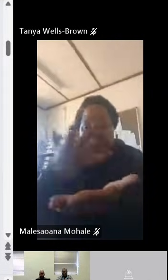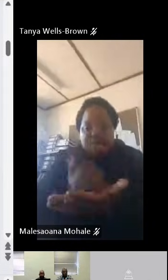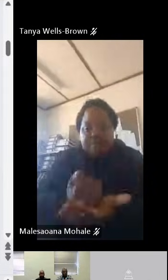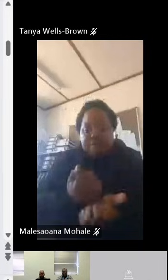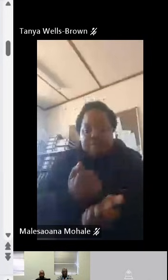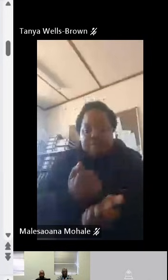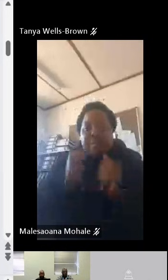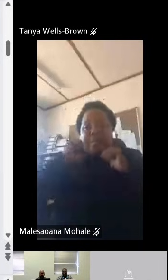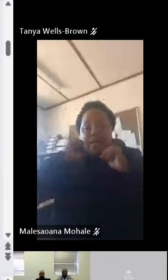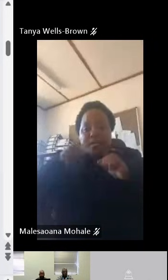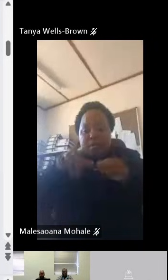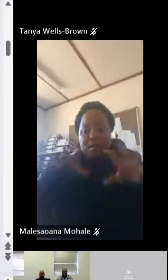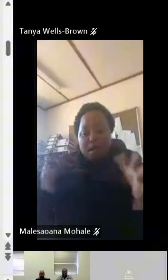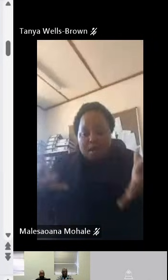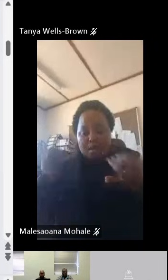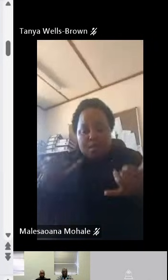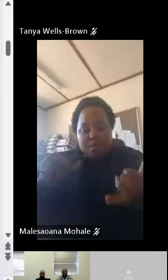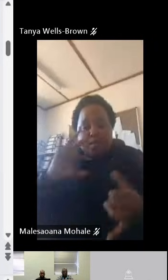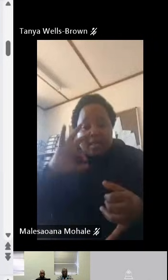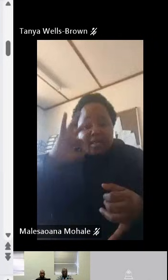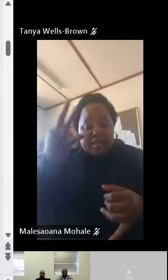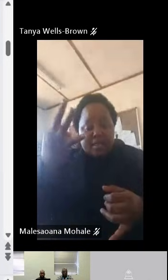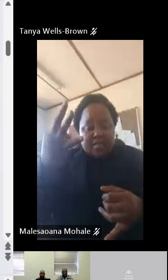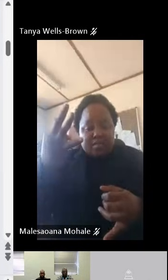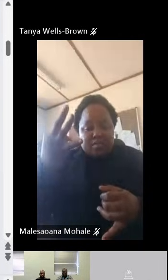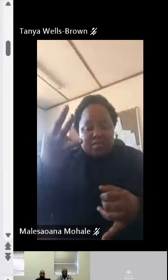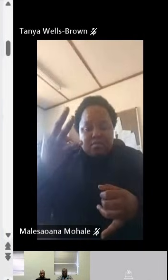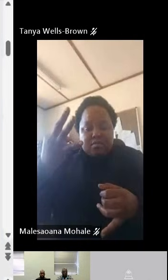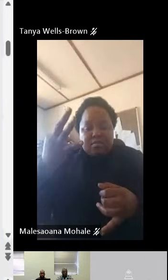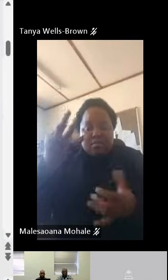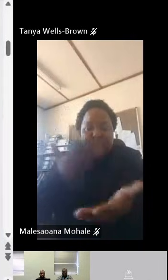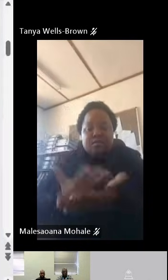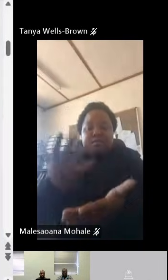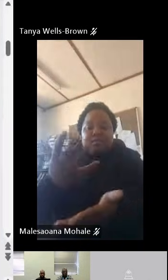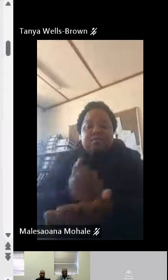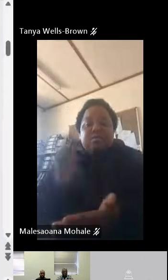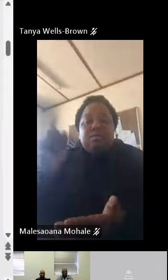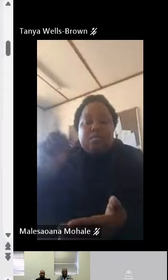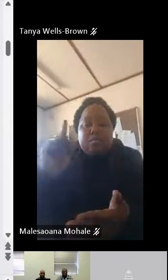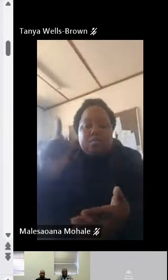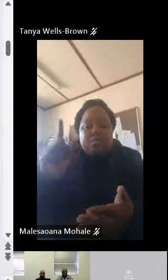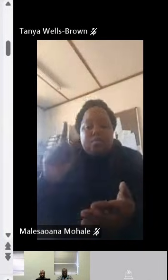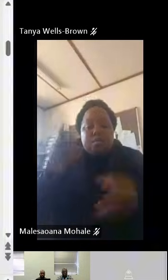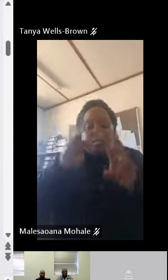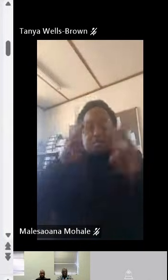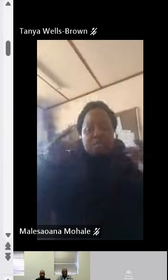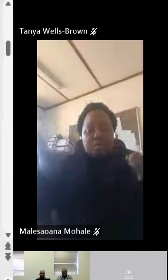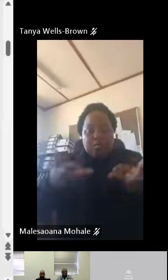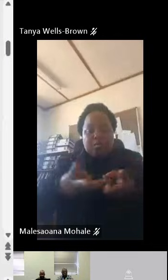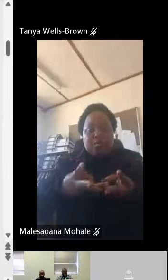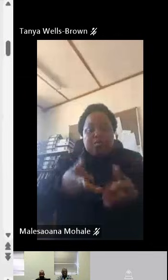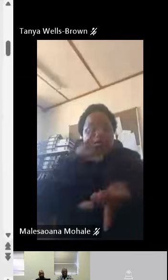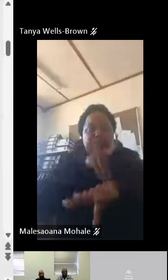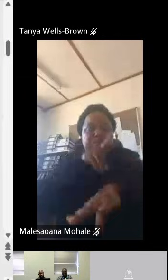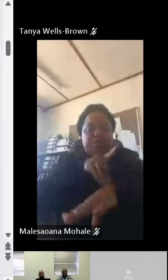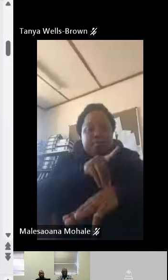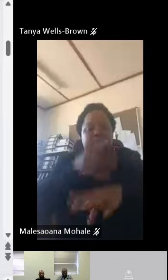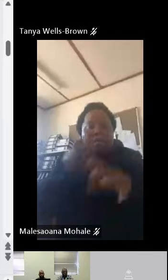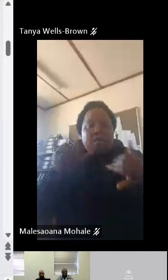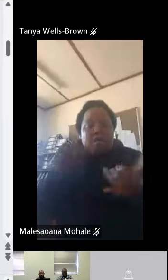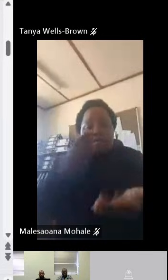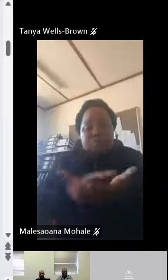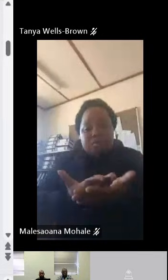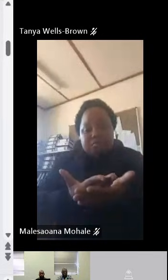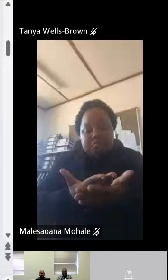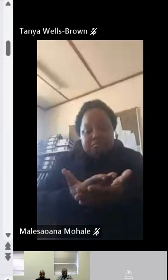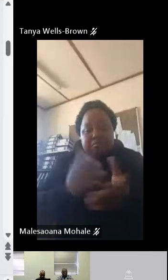strategy was to socially classify the world's population. And the categories that they used,